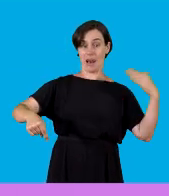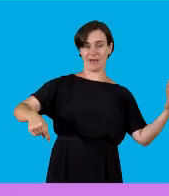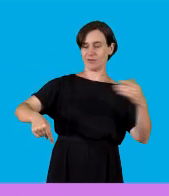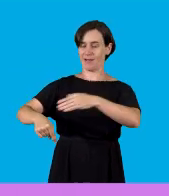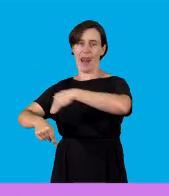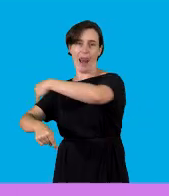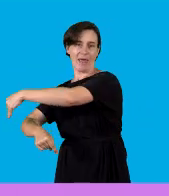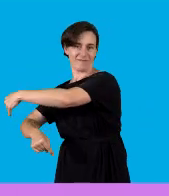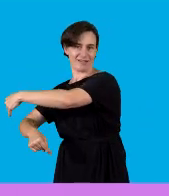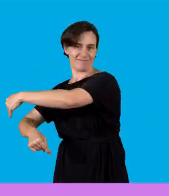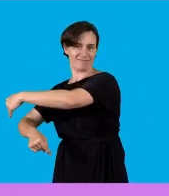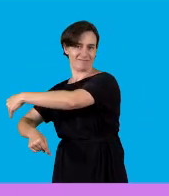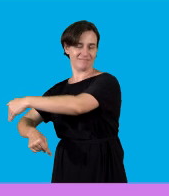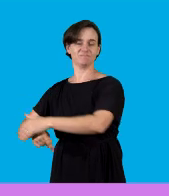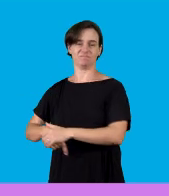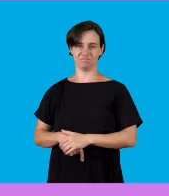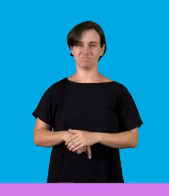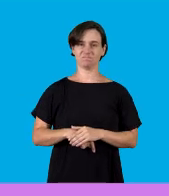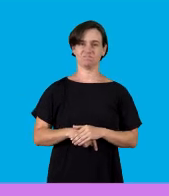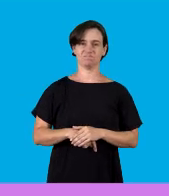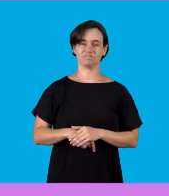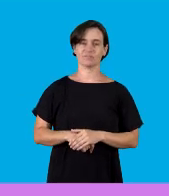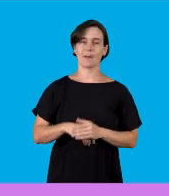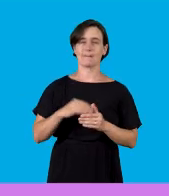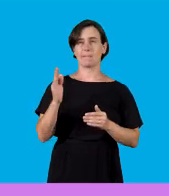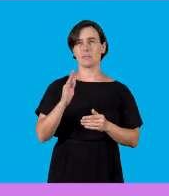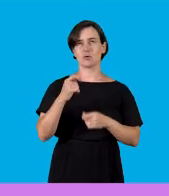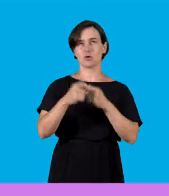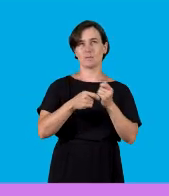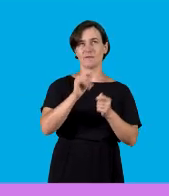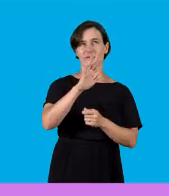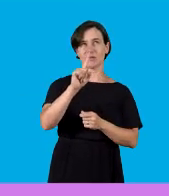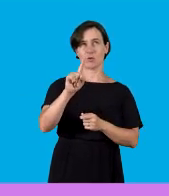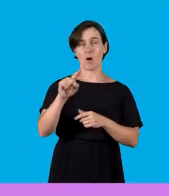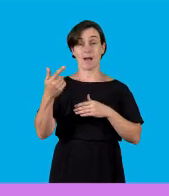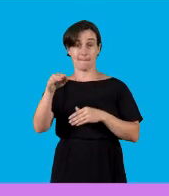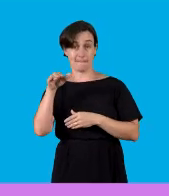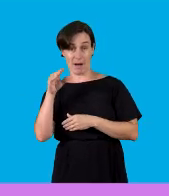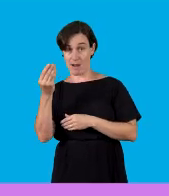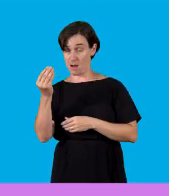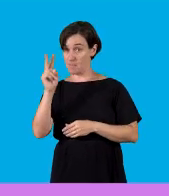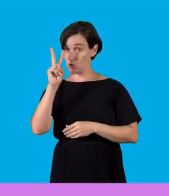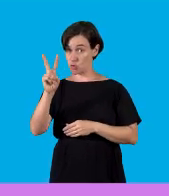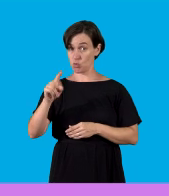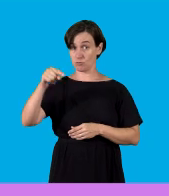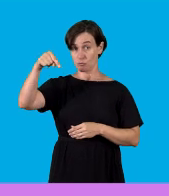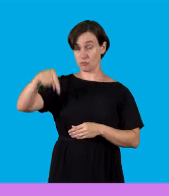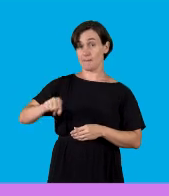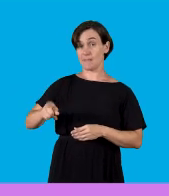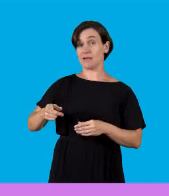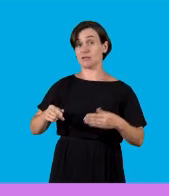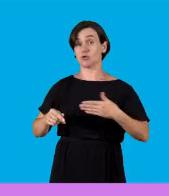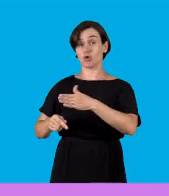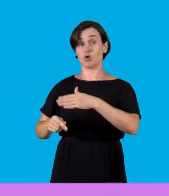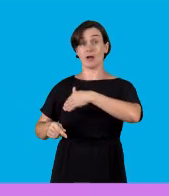turn between shop 51 and 50, shop 51 and bank 2. So it means she's turning to the left-hand side